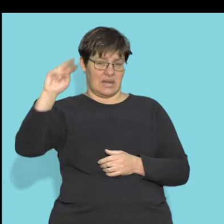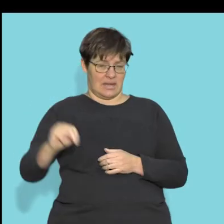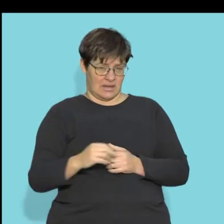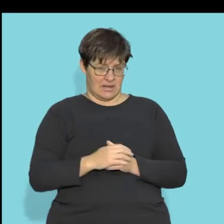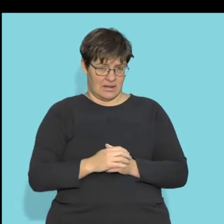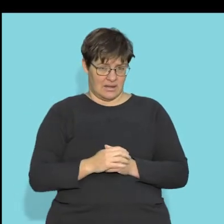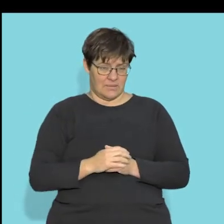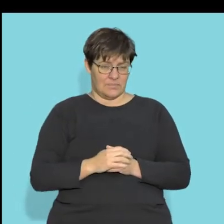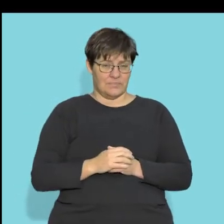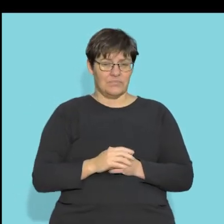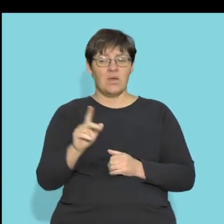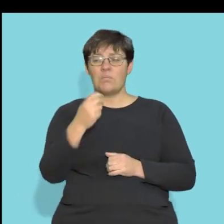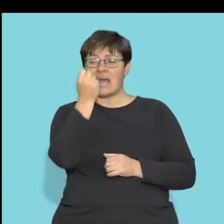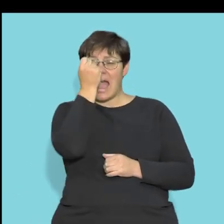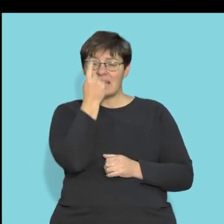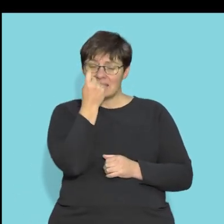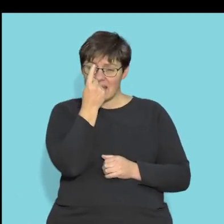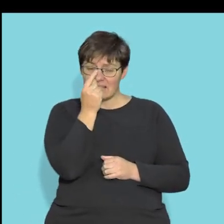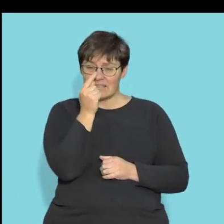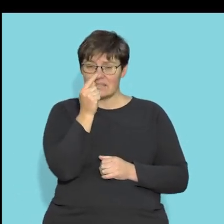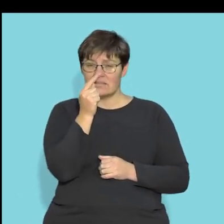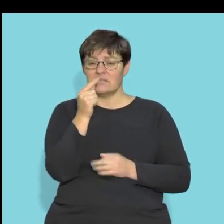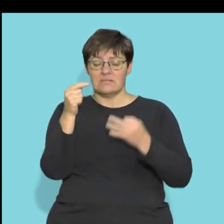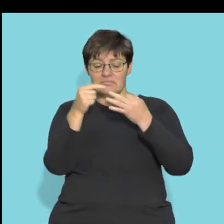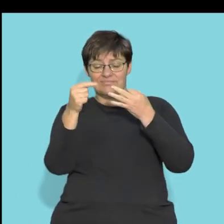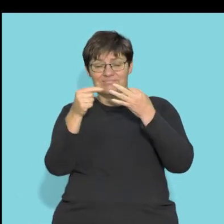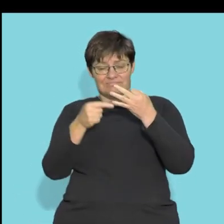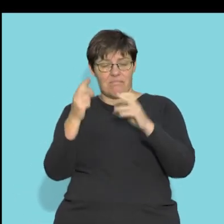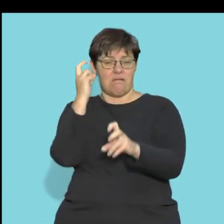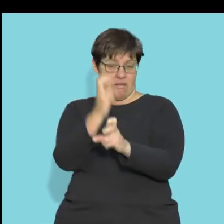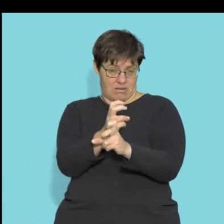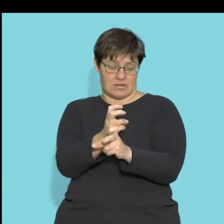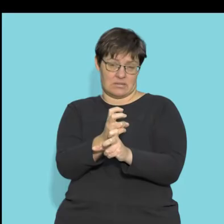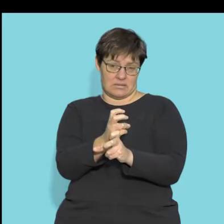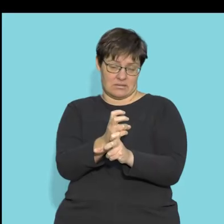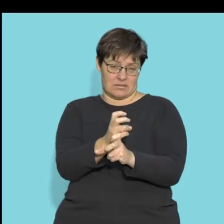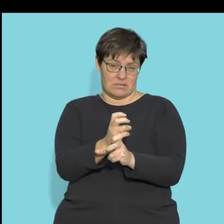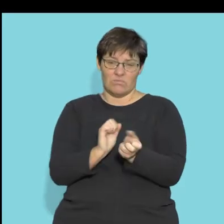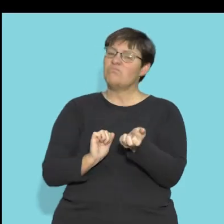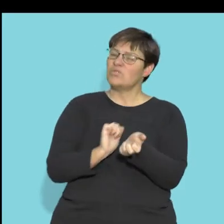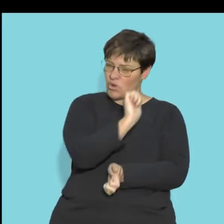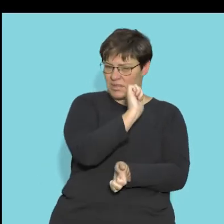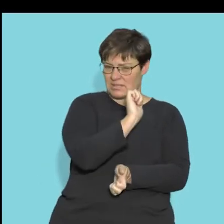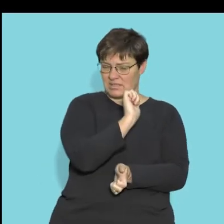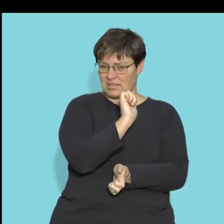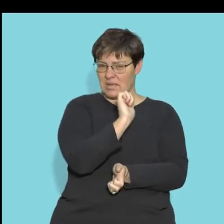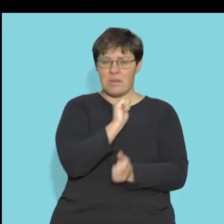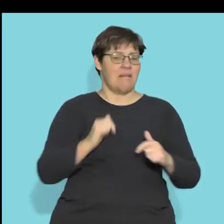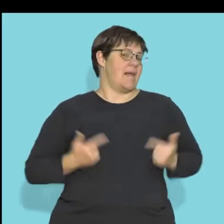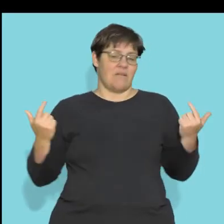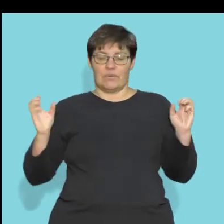to understand is these parts are hard, all right? They are solid and they are